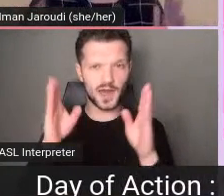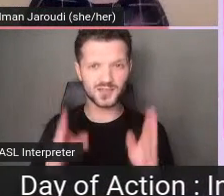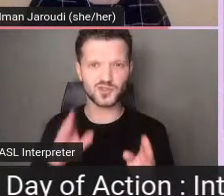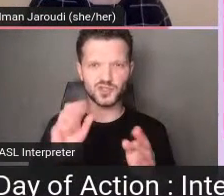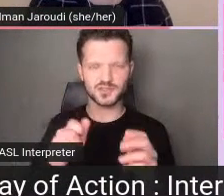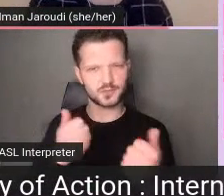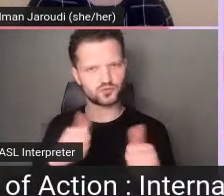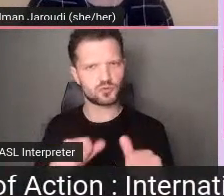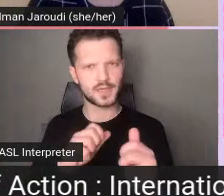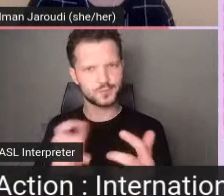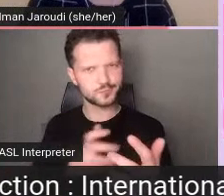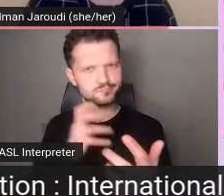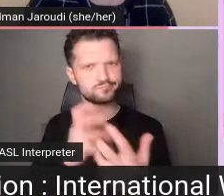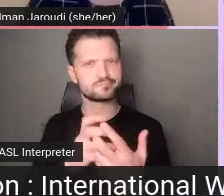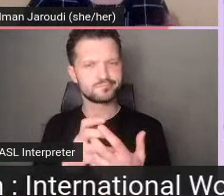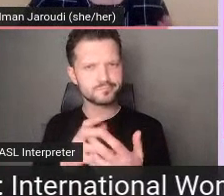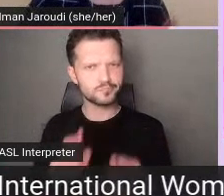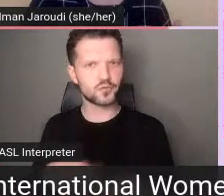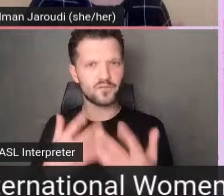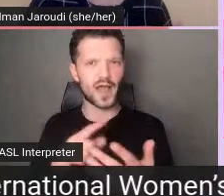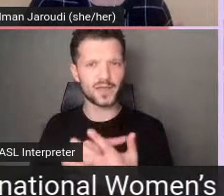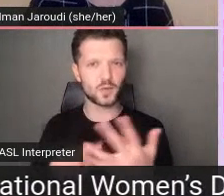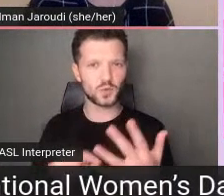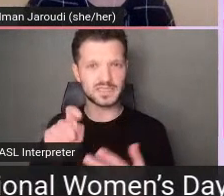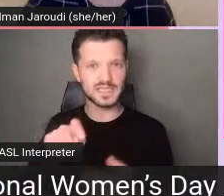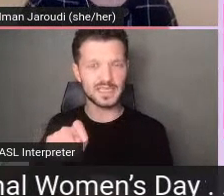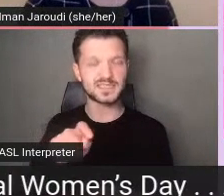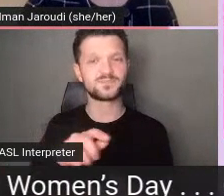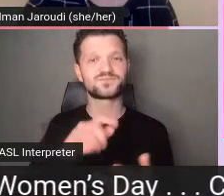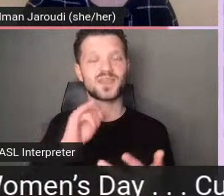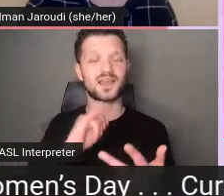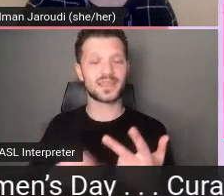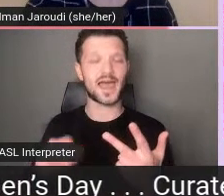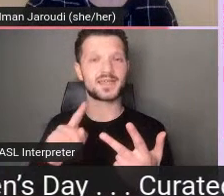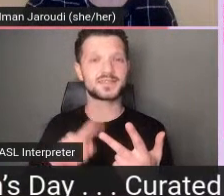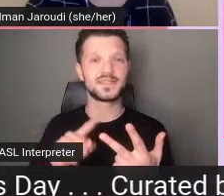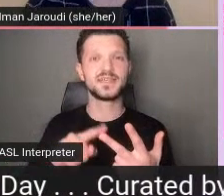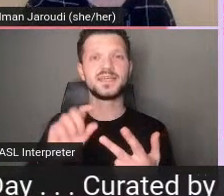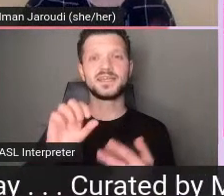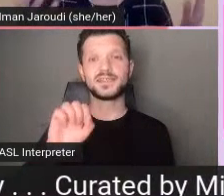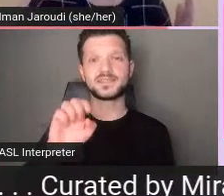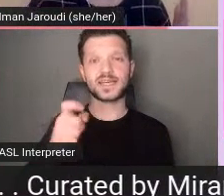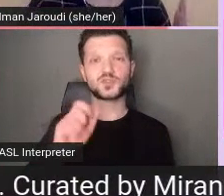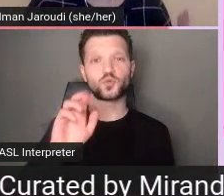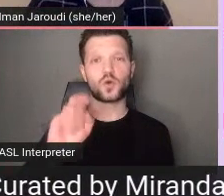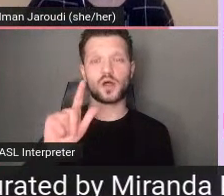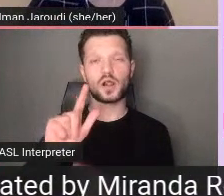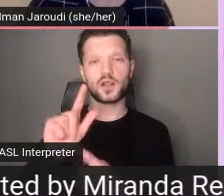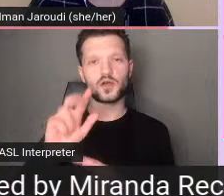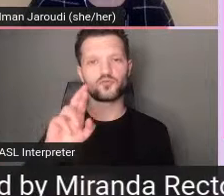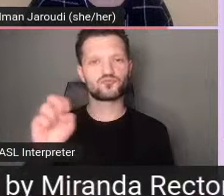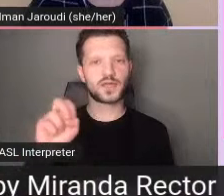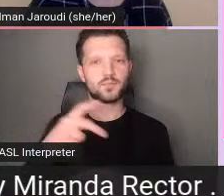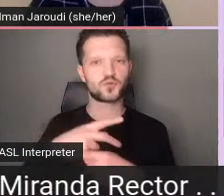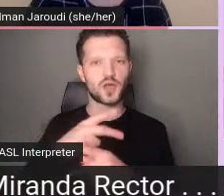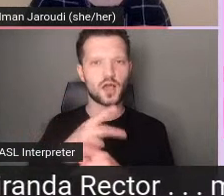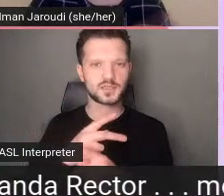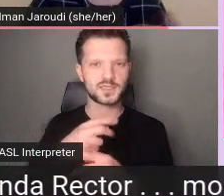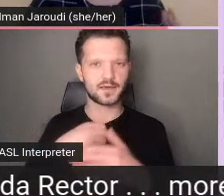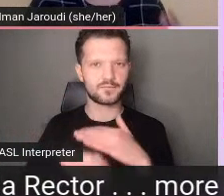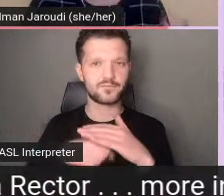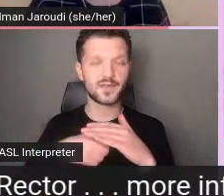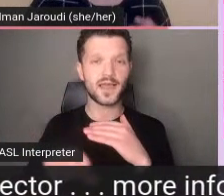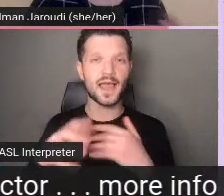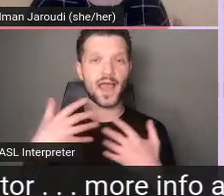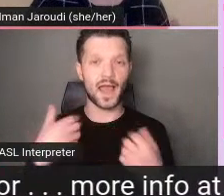last category I want to discuss is sexual and reproductive health, which is the final category of the advocacy brief. So while